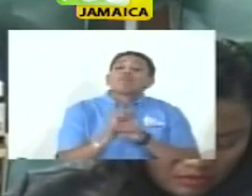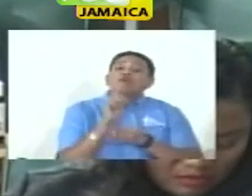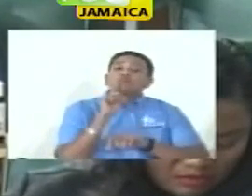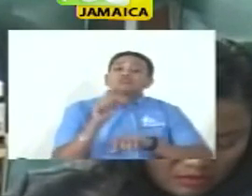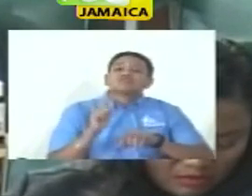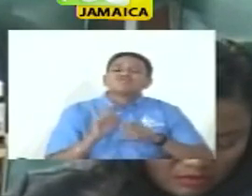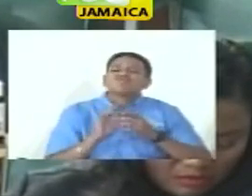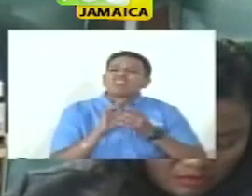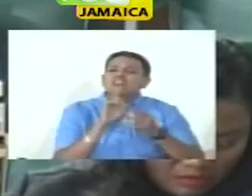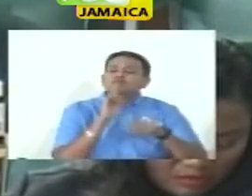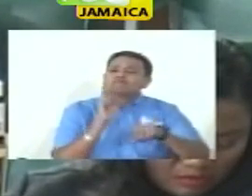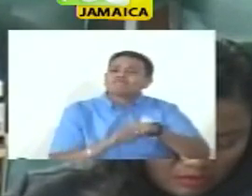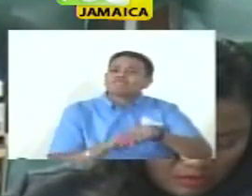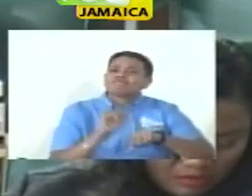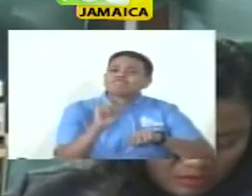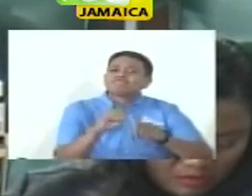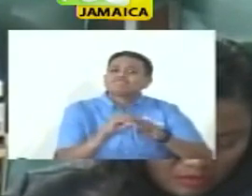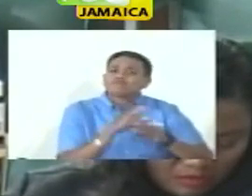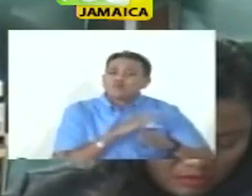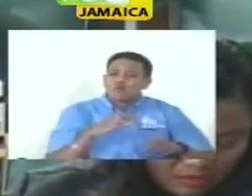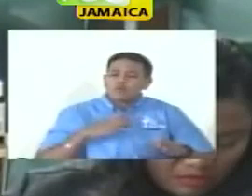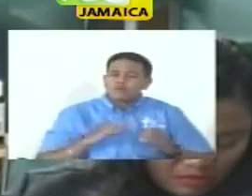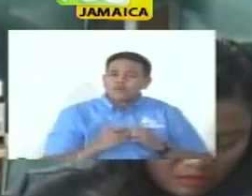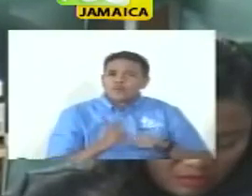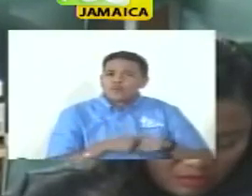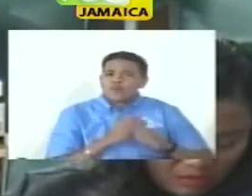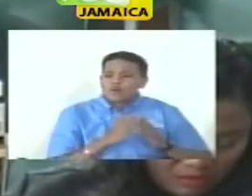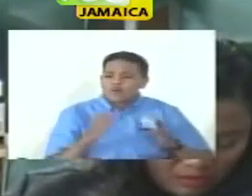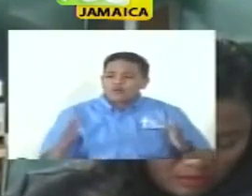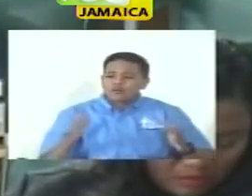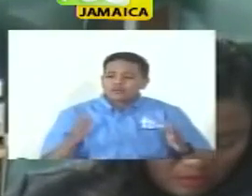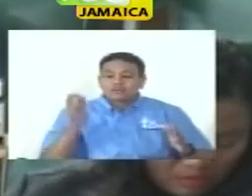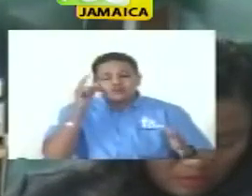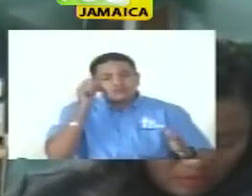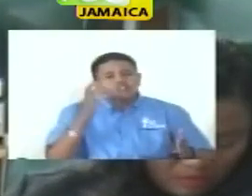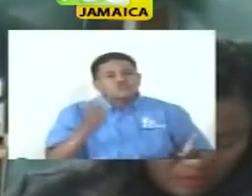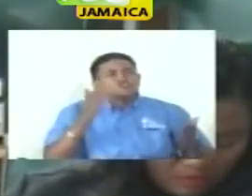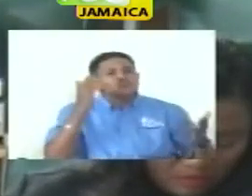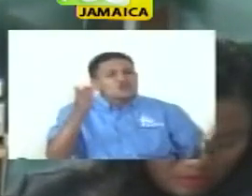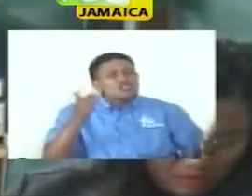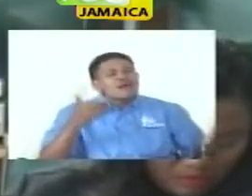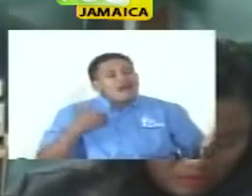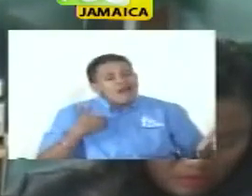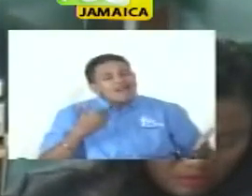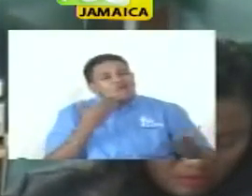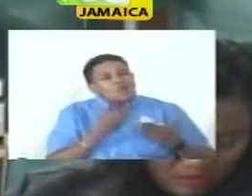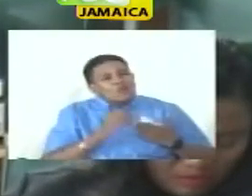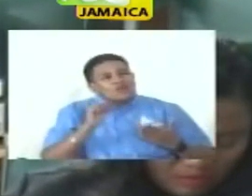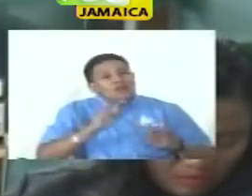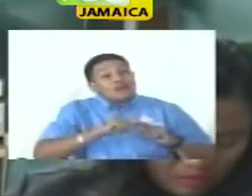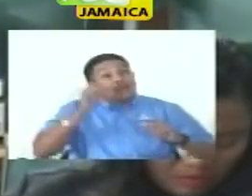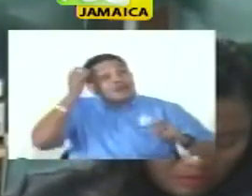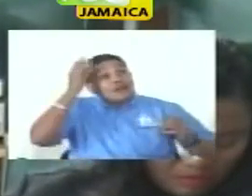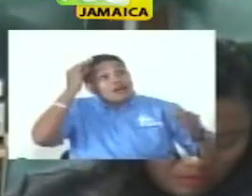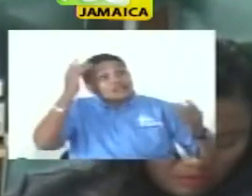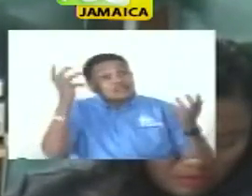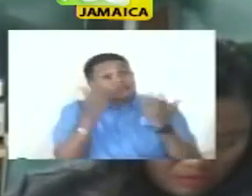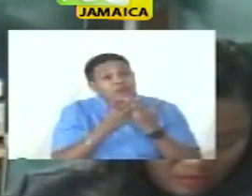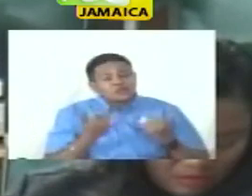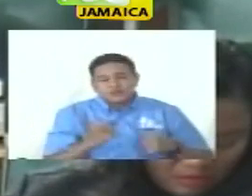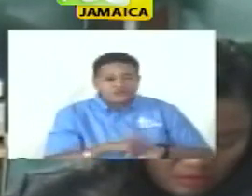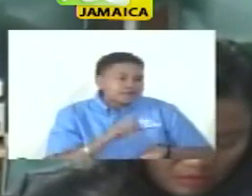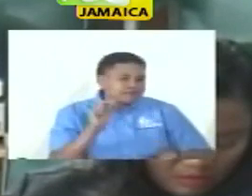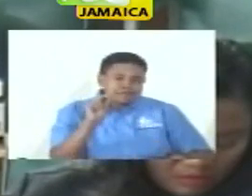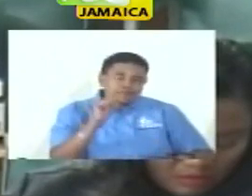committee, the suggestion is not one without merit, but it's not considered feasible at this time, and it's thought that